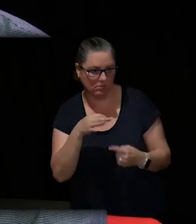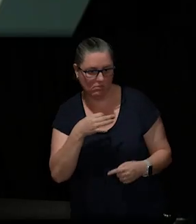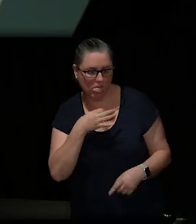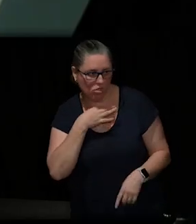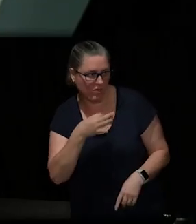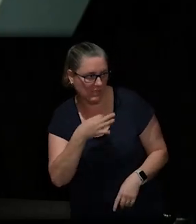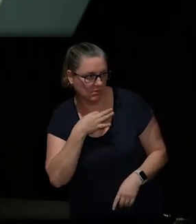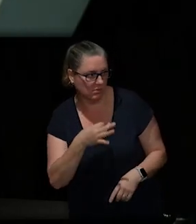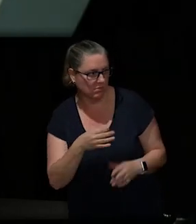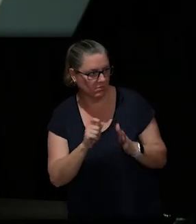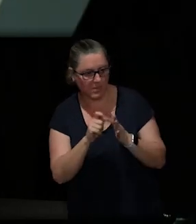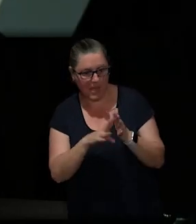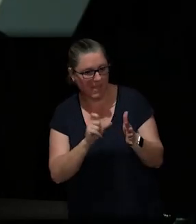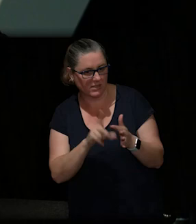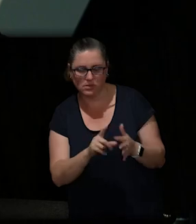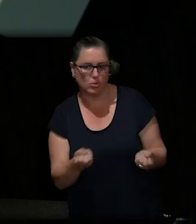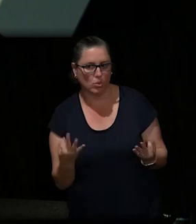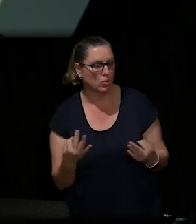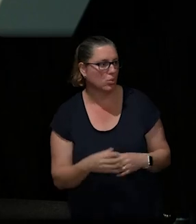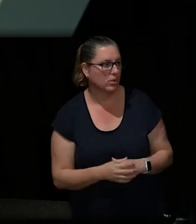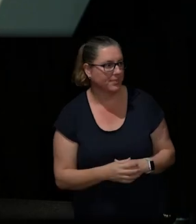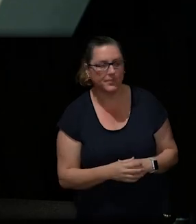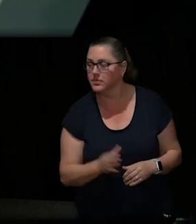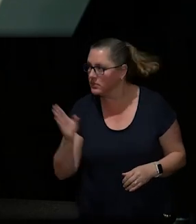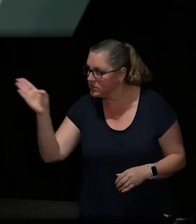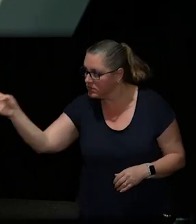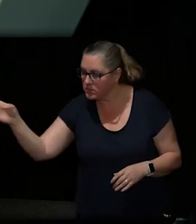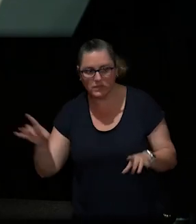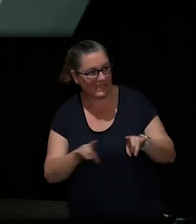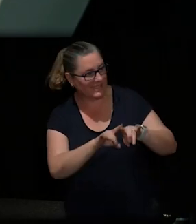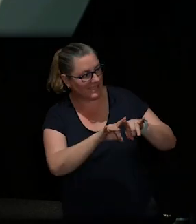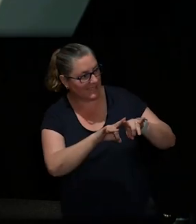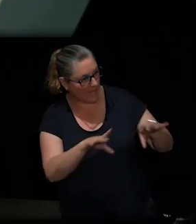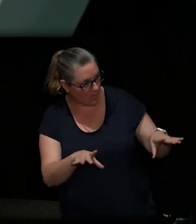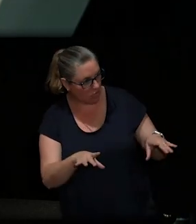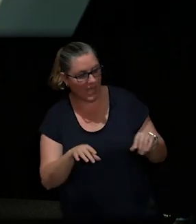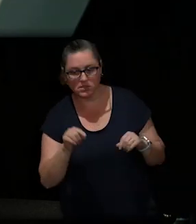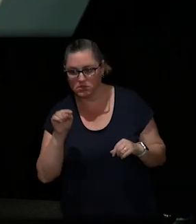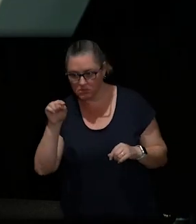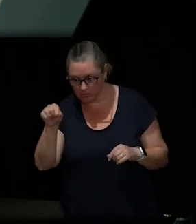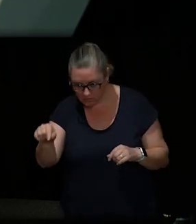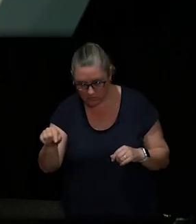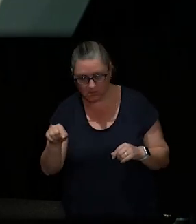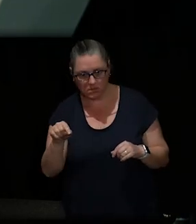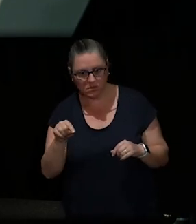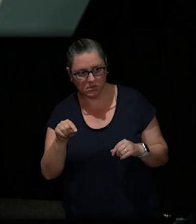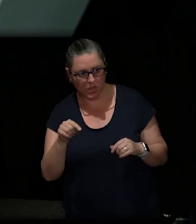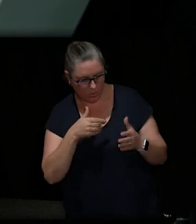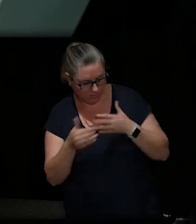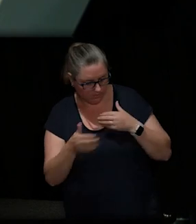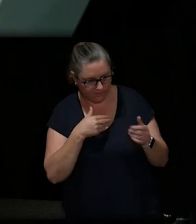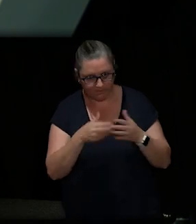isn't. Are the Democrats getting their act together in looking for somebody that is, you know, not going to be Mark Zuckerberg